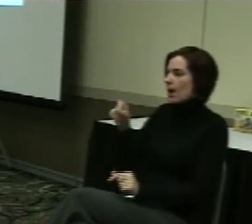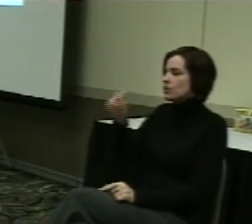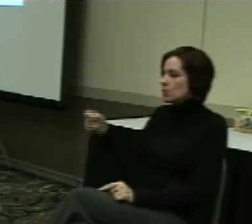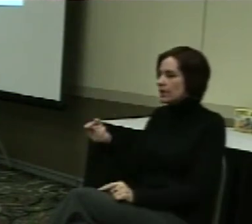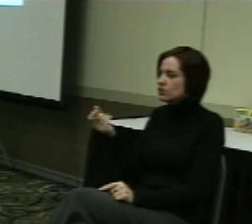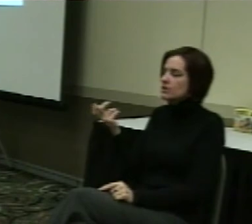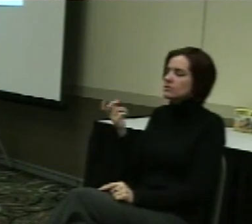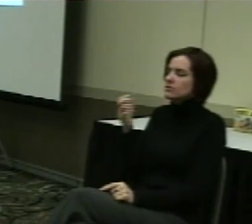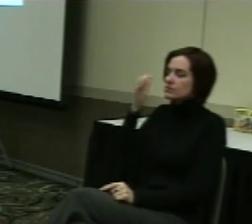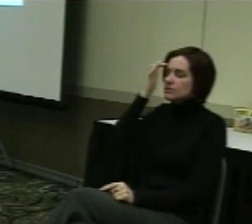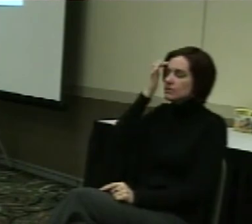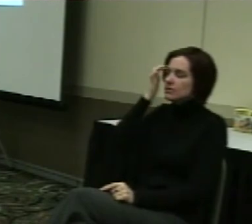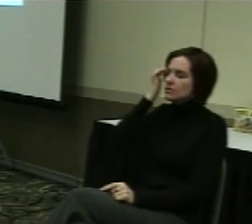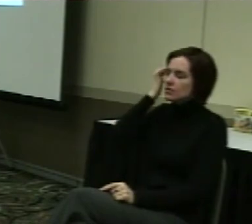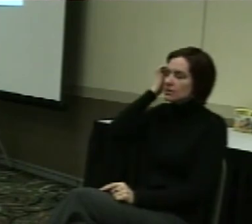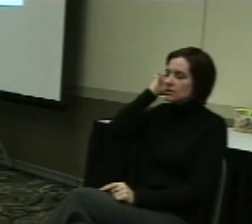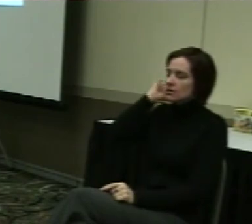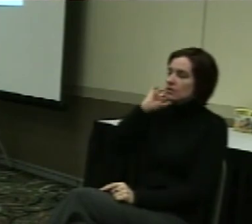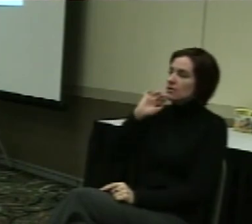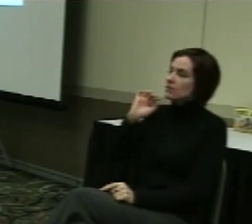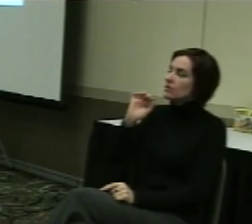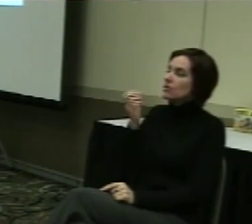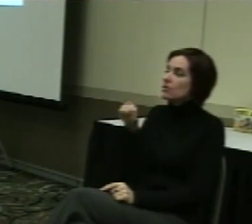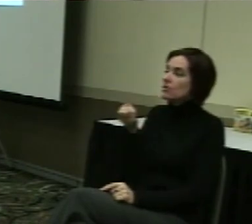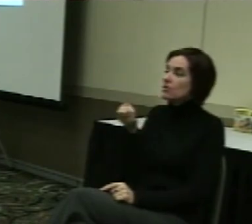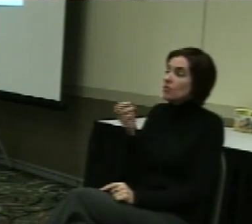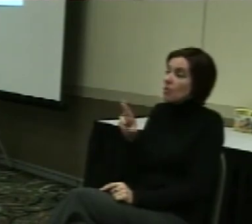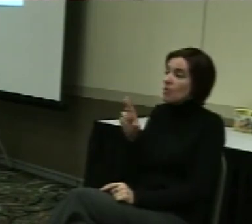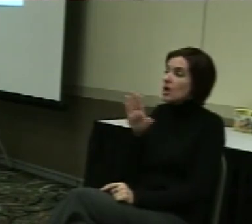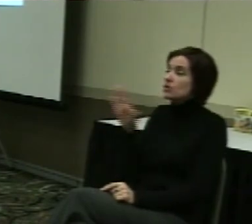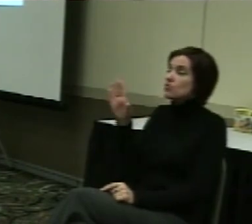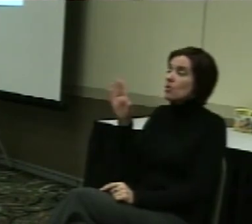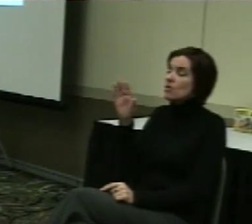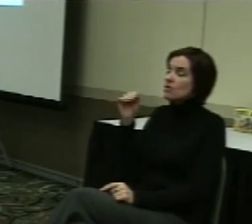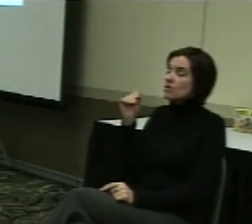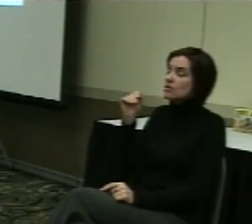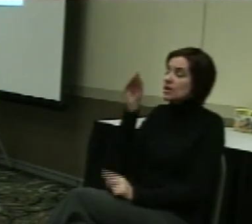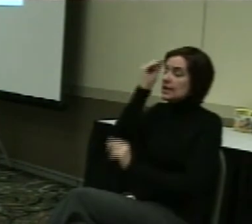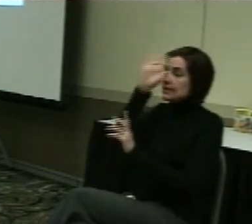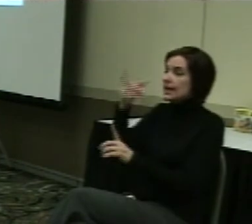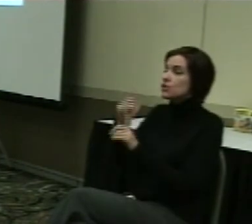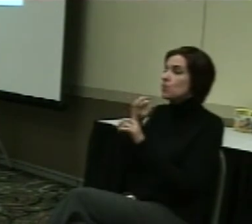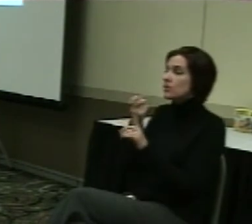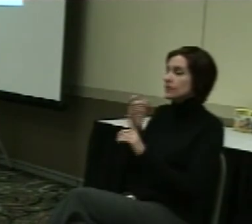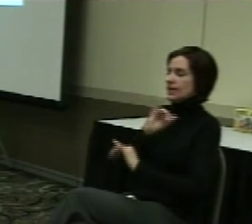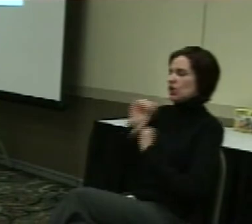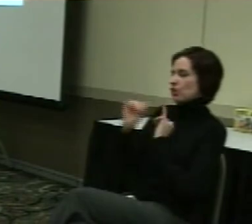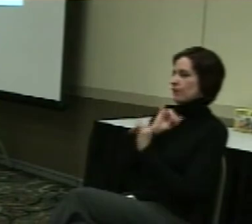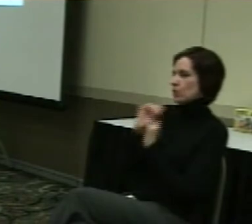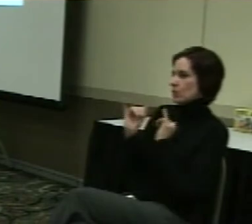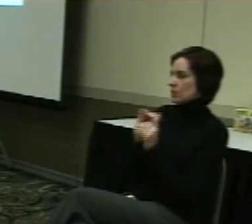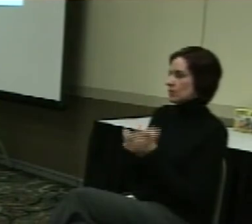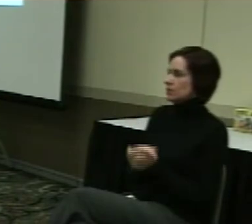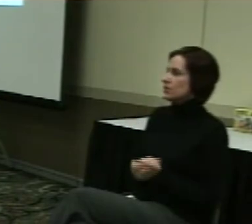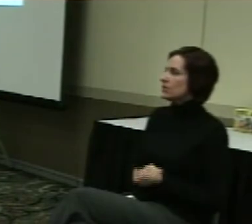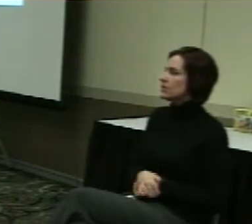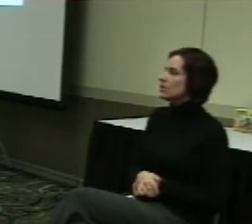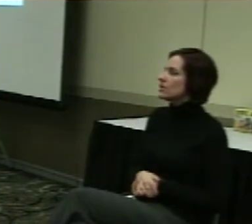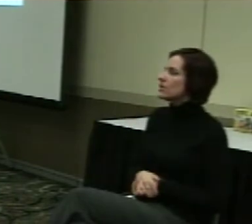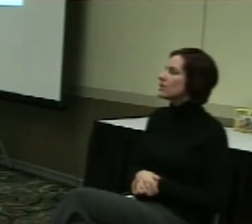punctuation. You know, or if you, is your data source interview, you know, like how